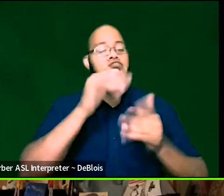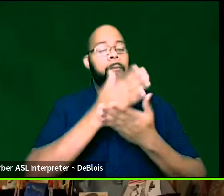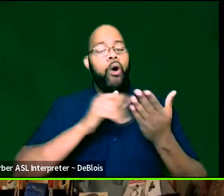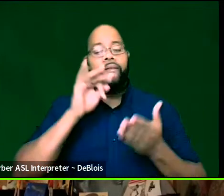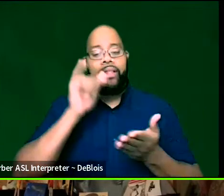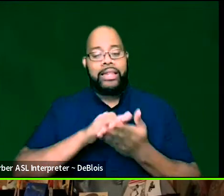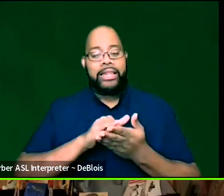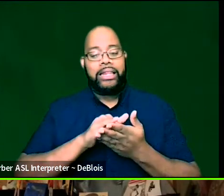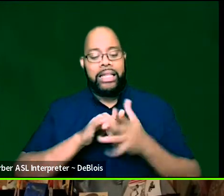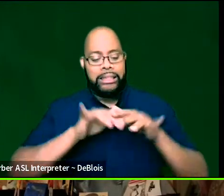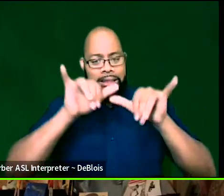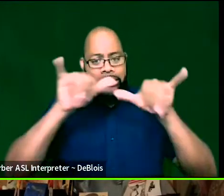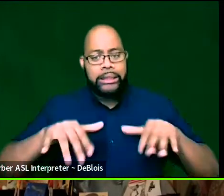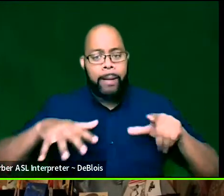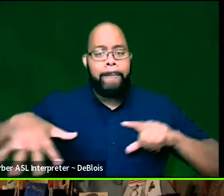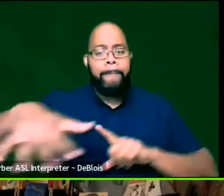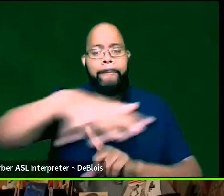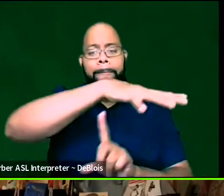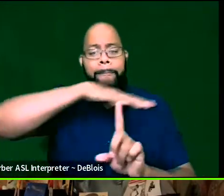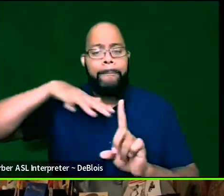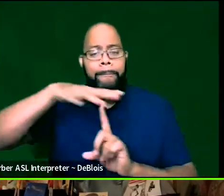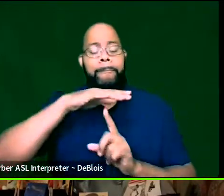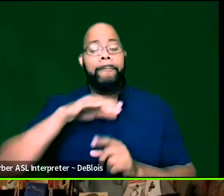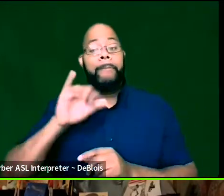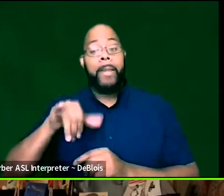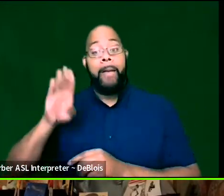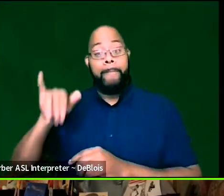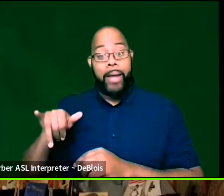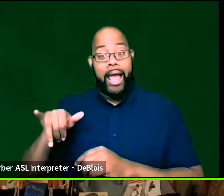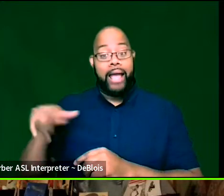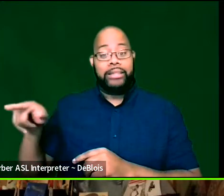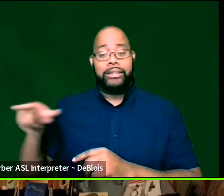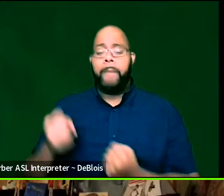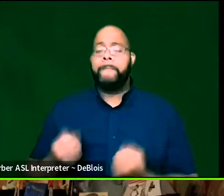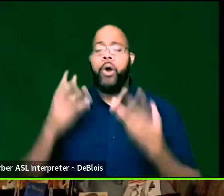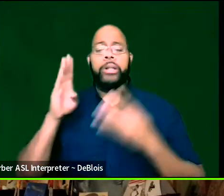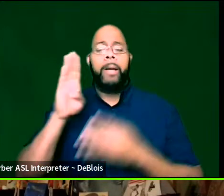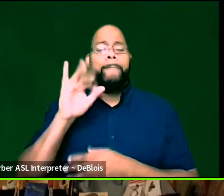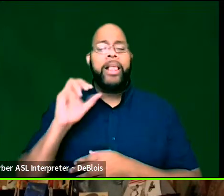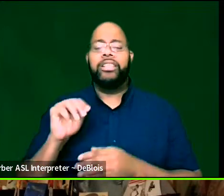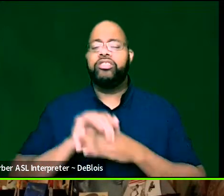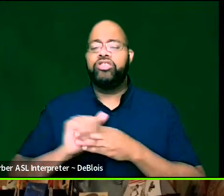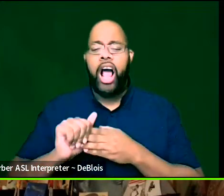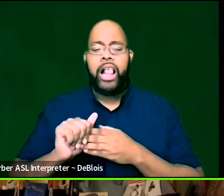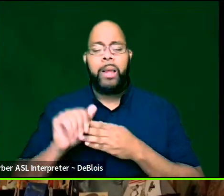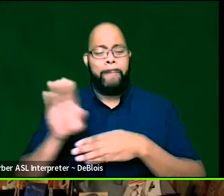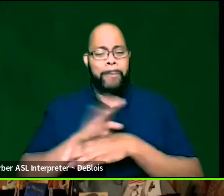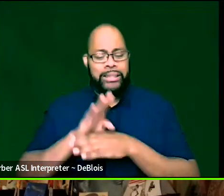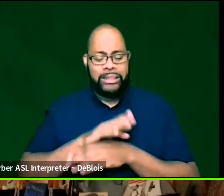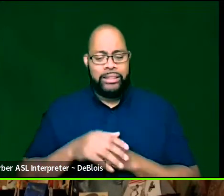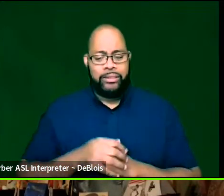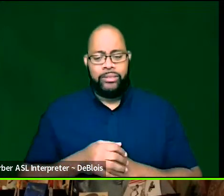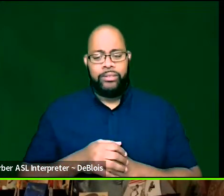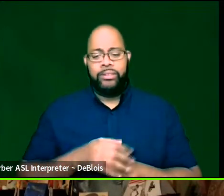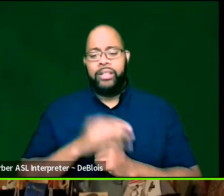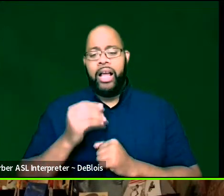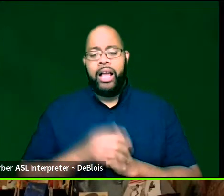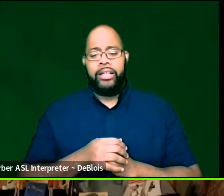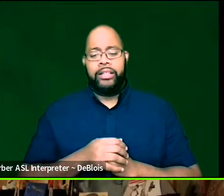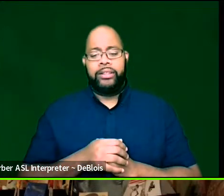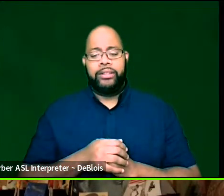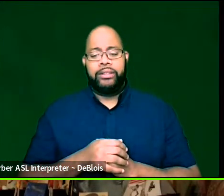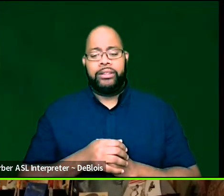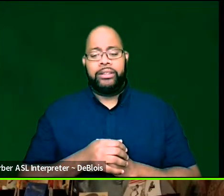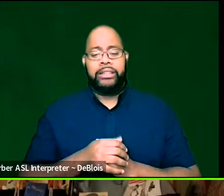this ecosystem. The Chesapeake Bay is a multi-billion-dollar industry, and